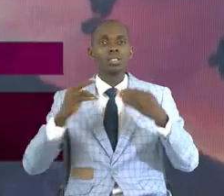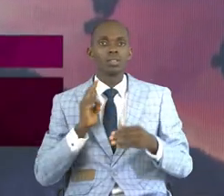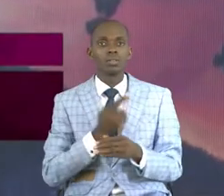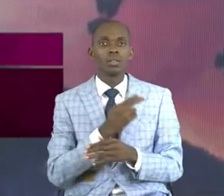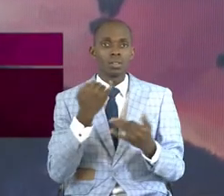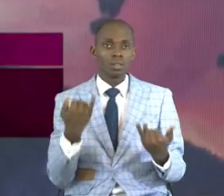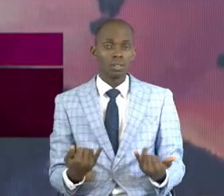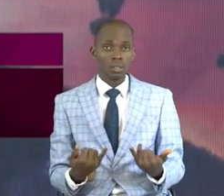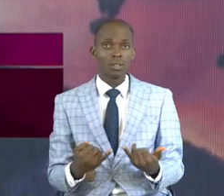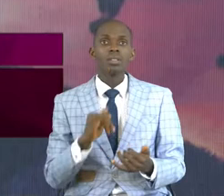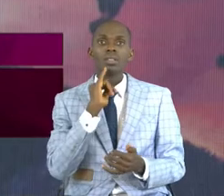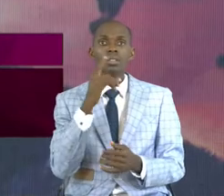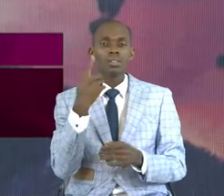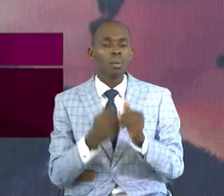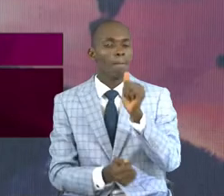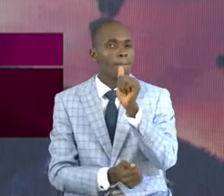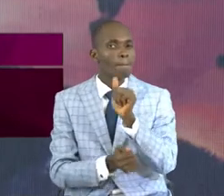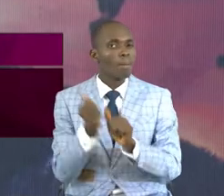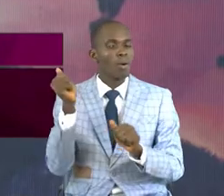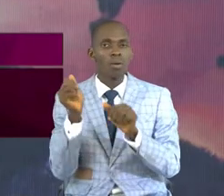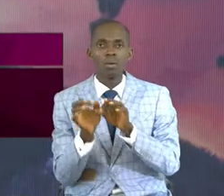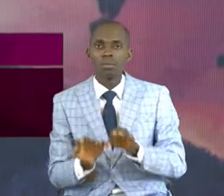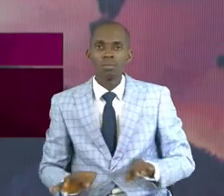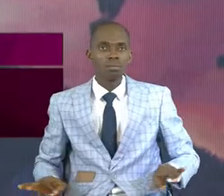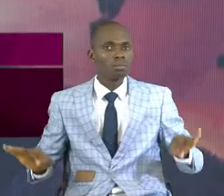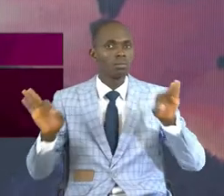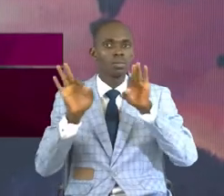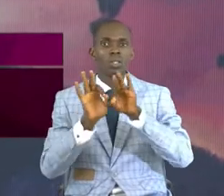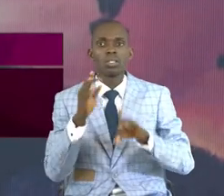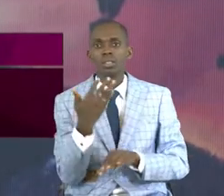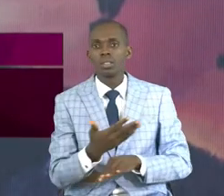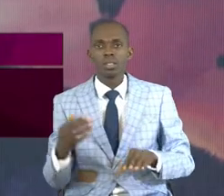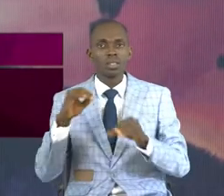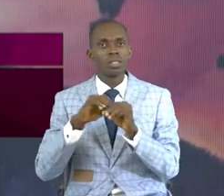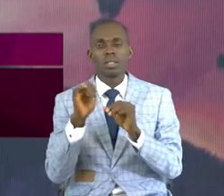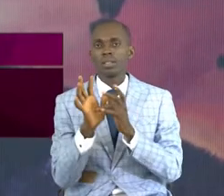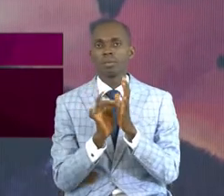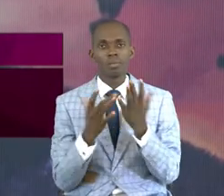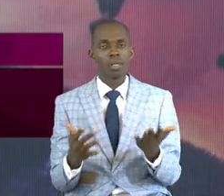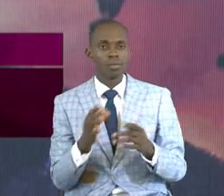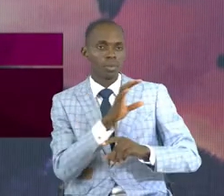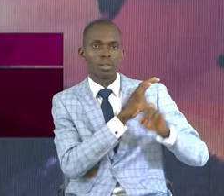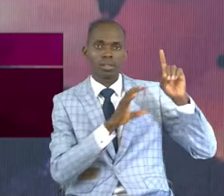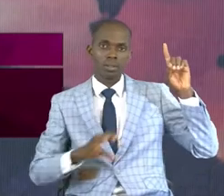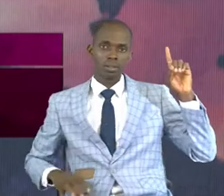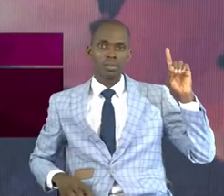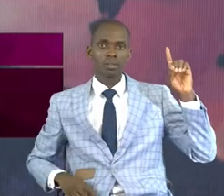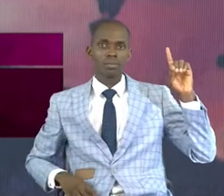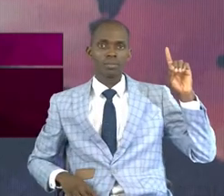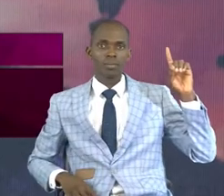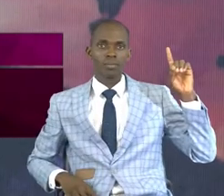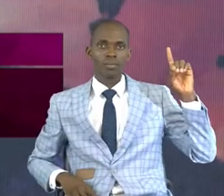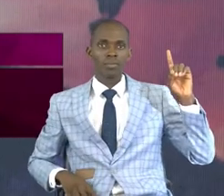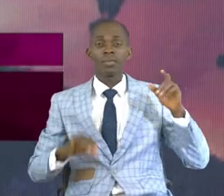most important thing in the scriptures. Christ, his